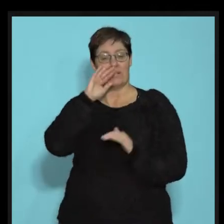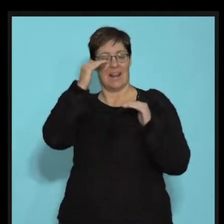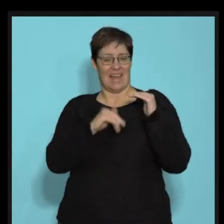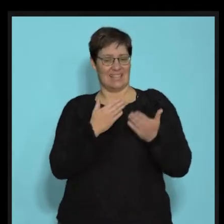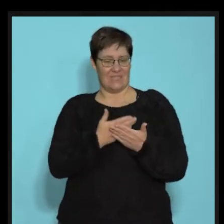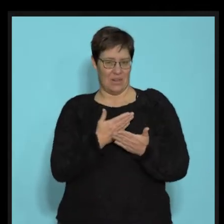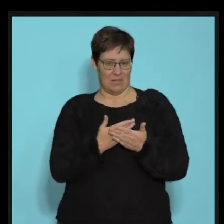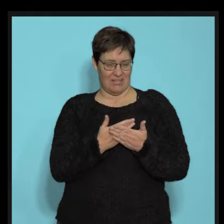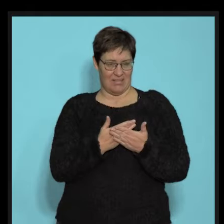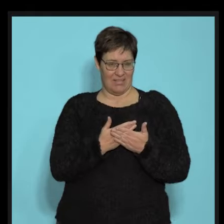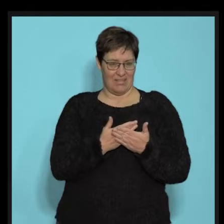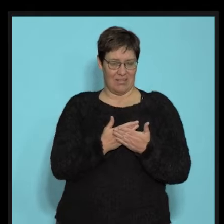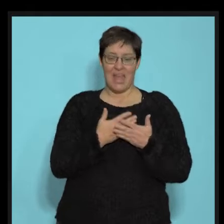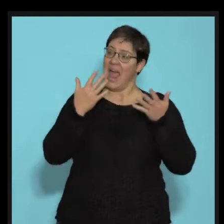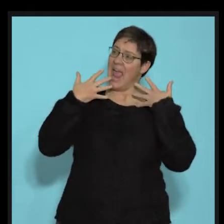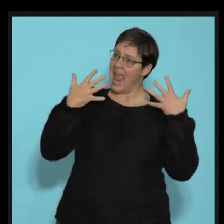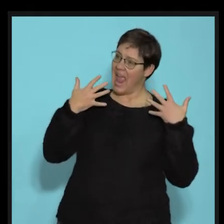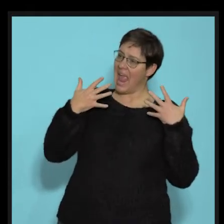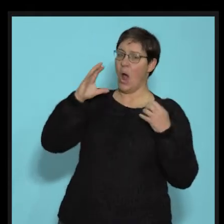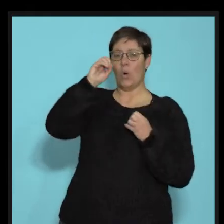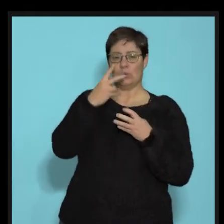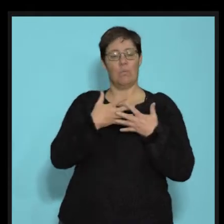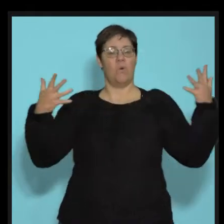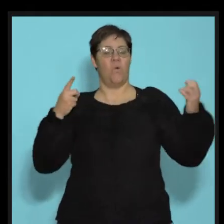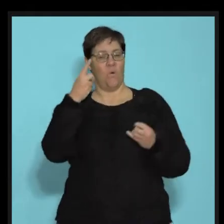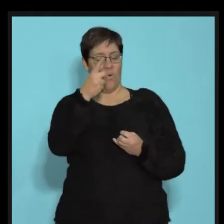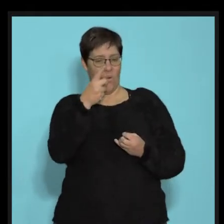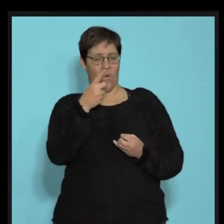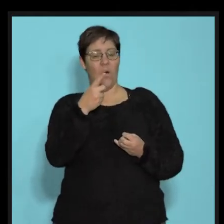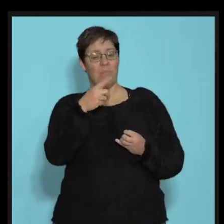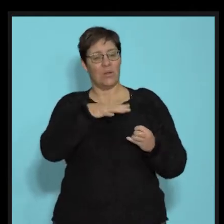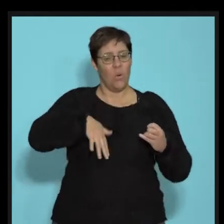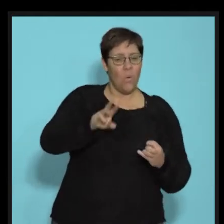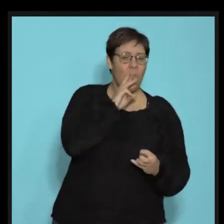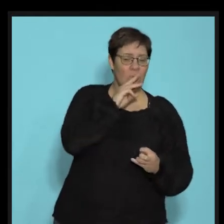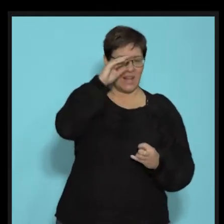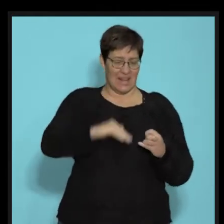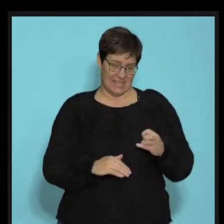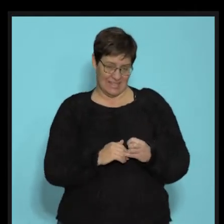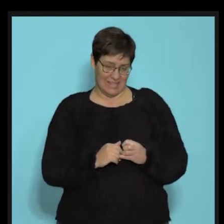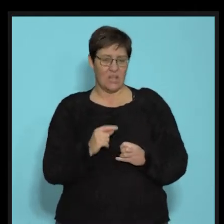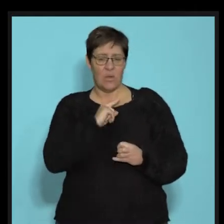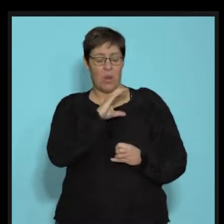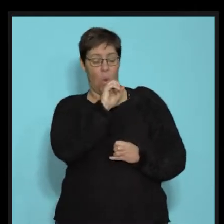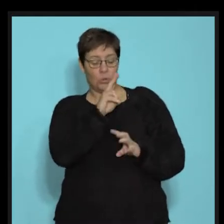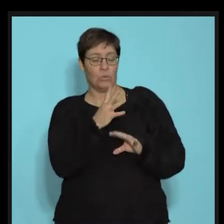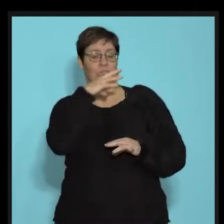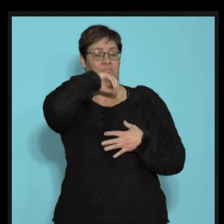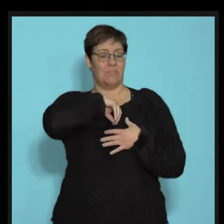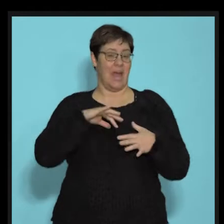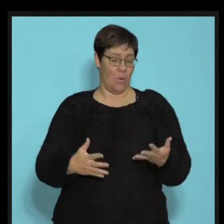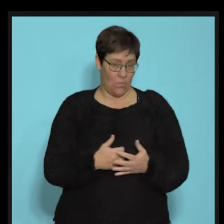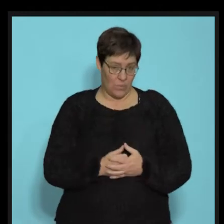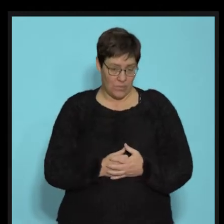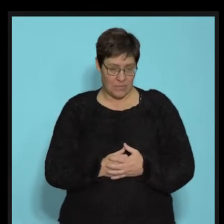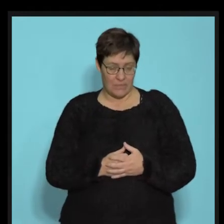right, than in air. So we're going to have to come up with a different system of how we're going to get this oxygen in and this